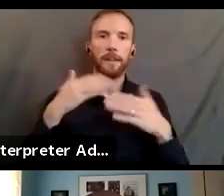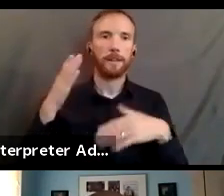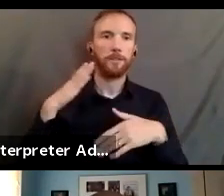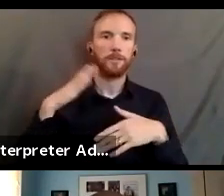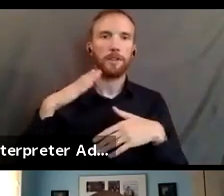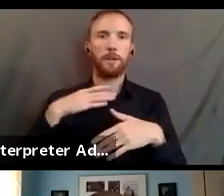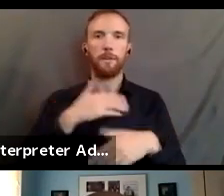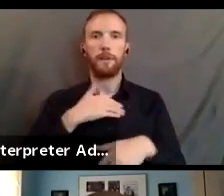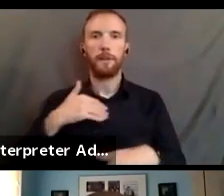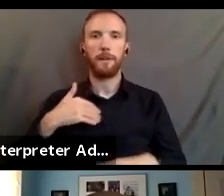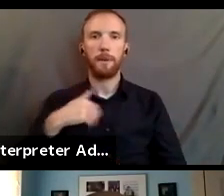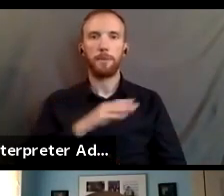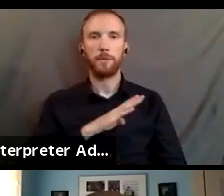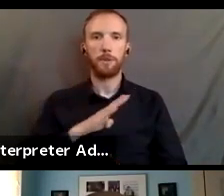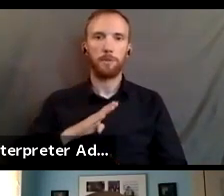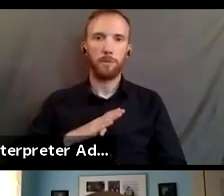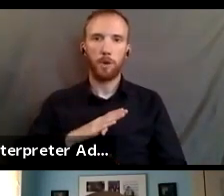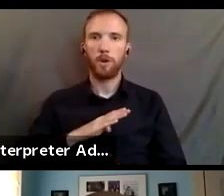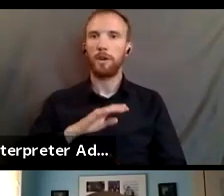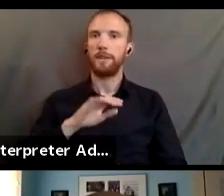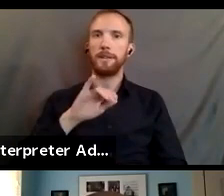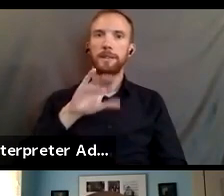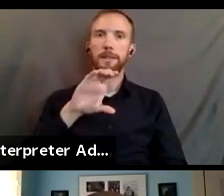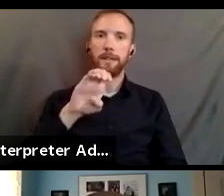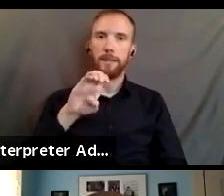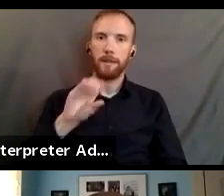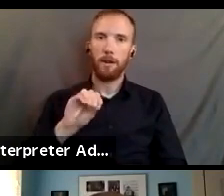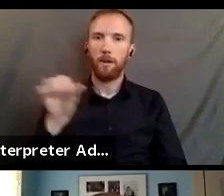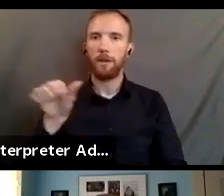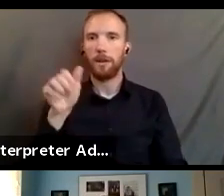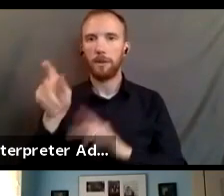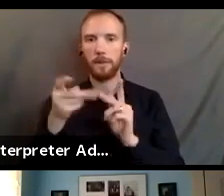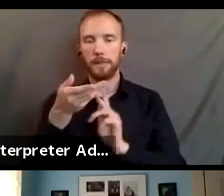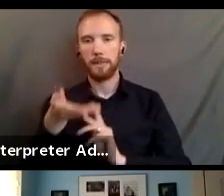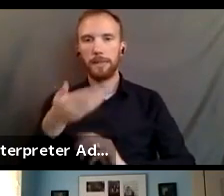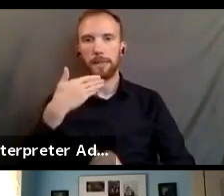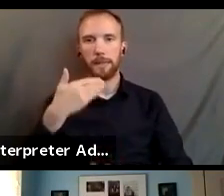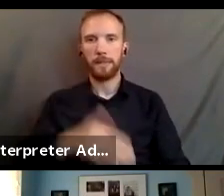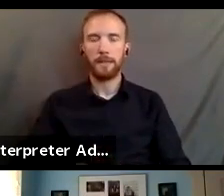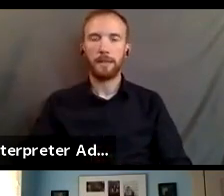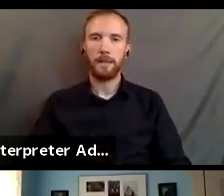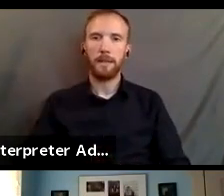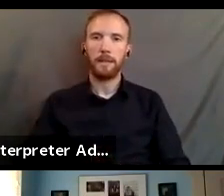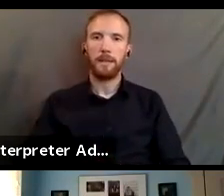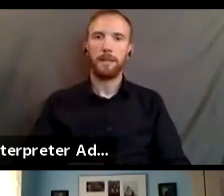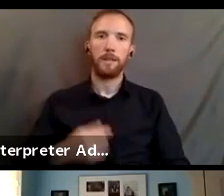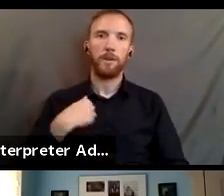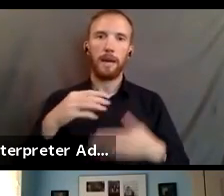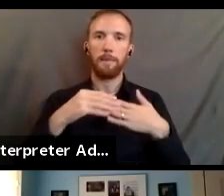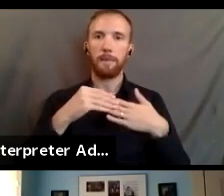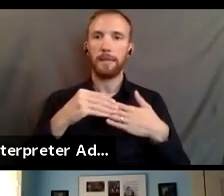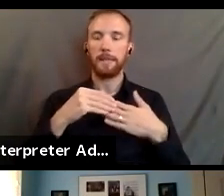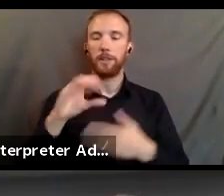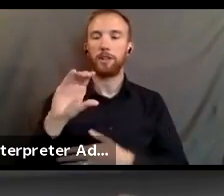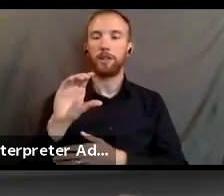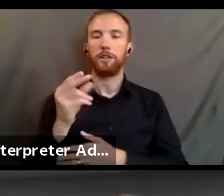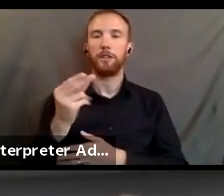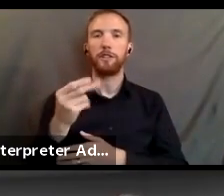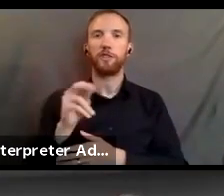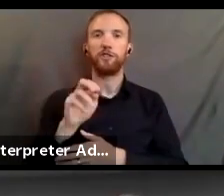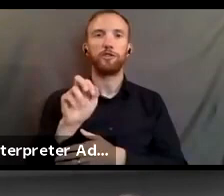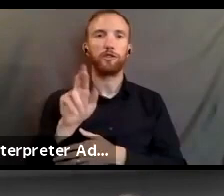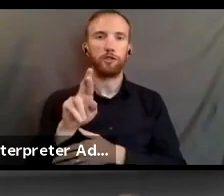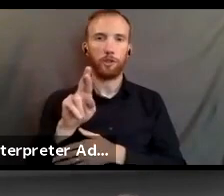board uh ceo jackson others present um so i'm the leader of the charter division for chicago teachers